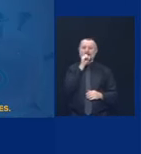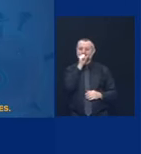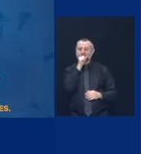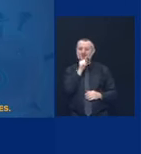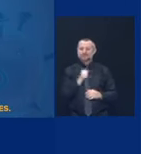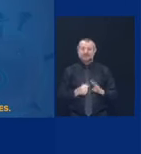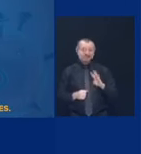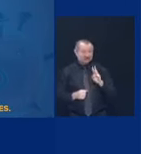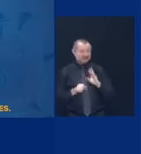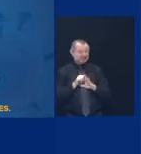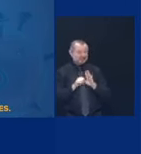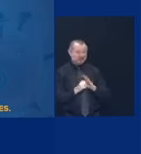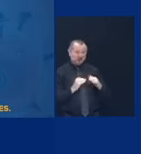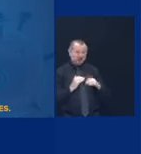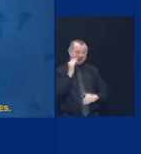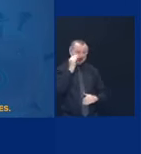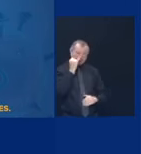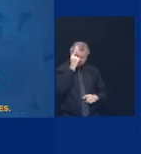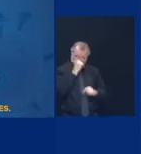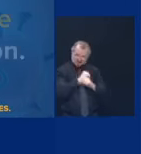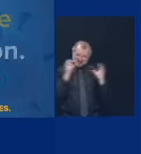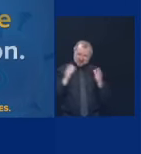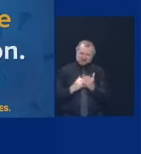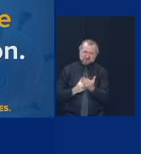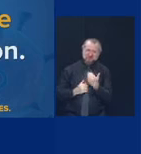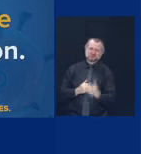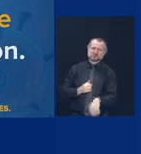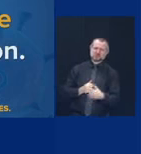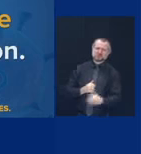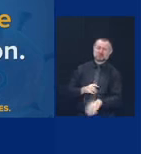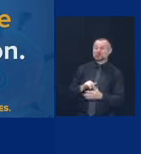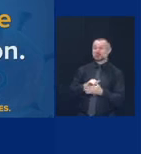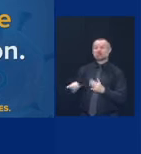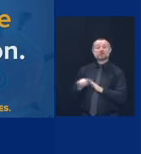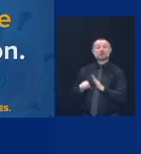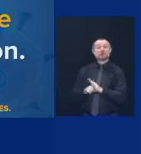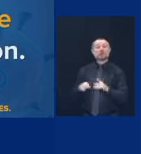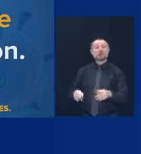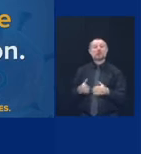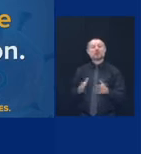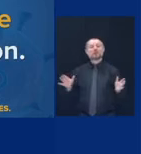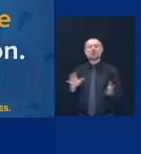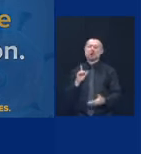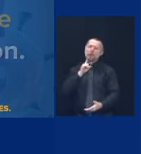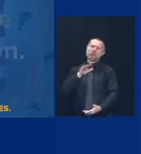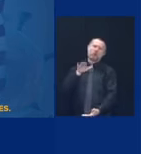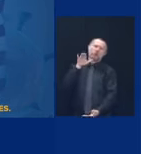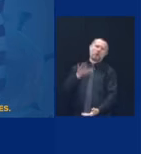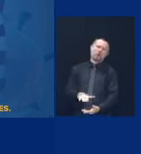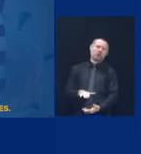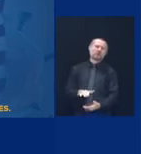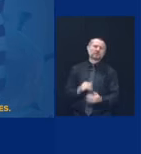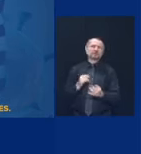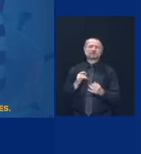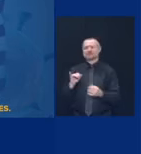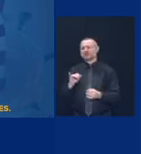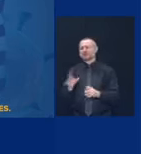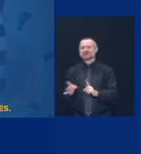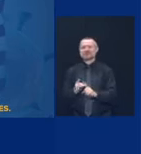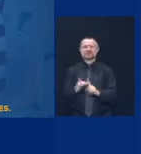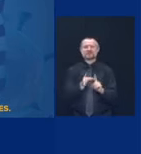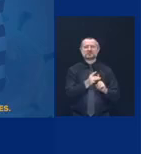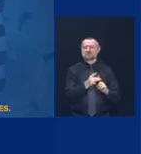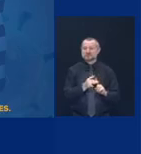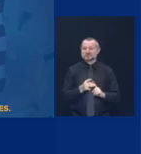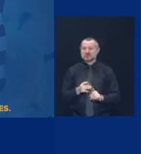It's because New York State's overall infection rate is so low. We have the 4th